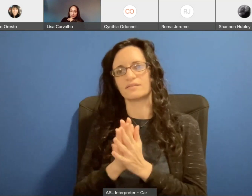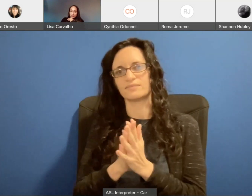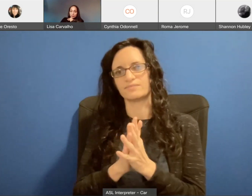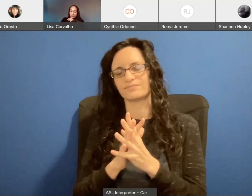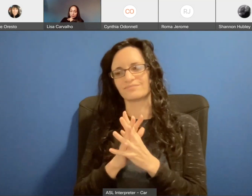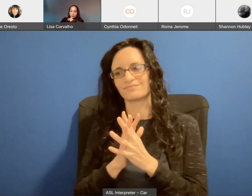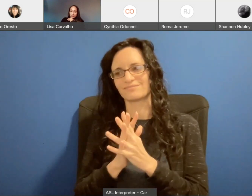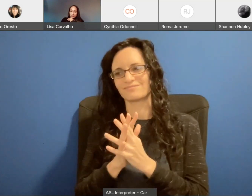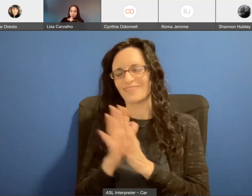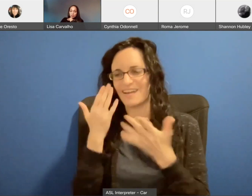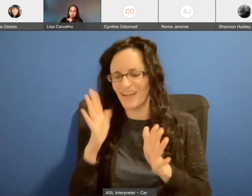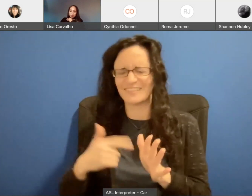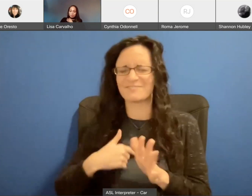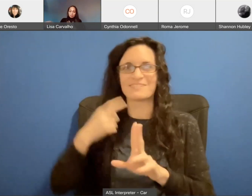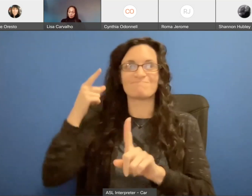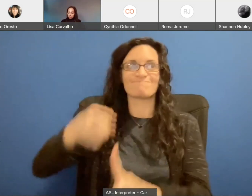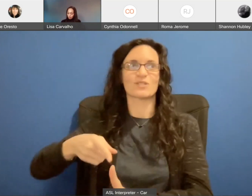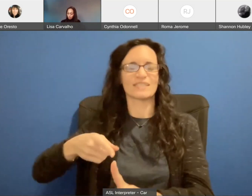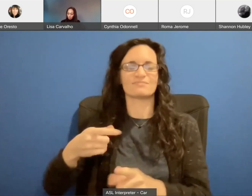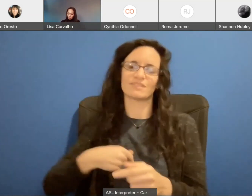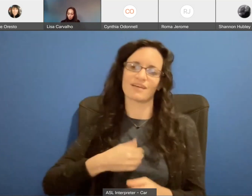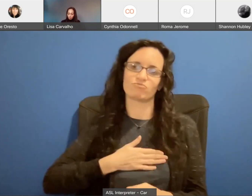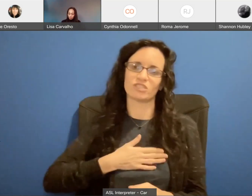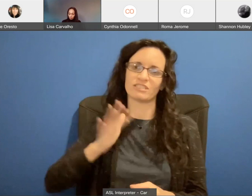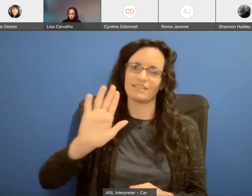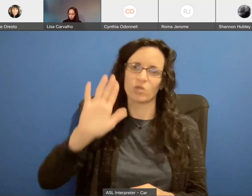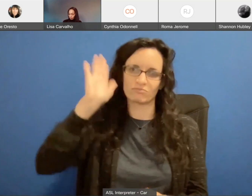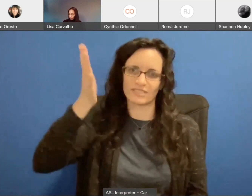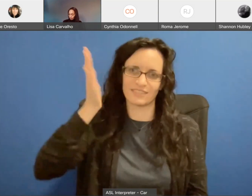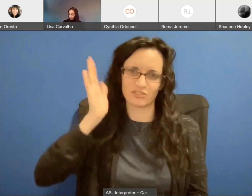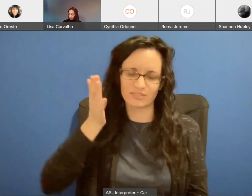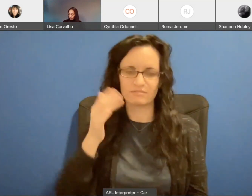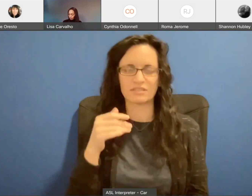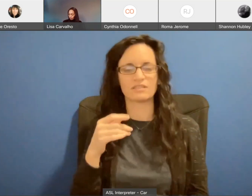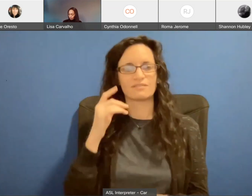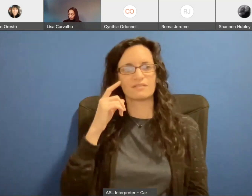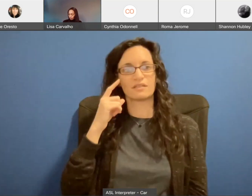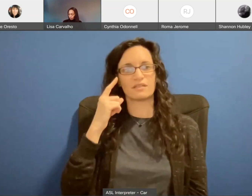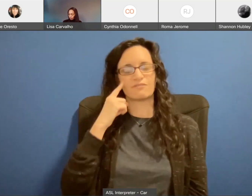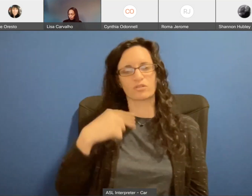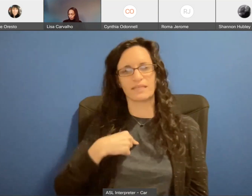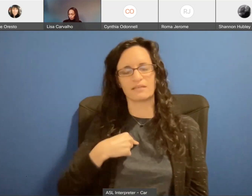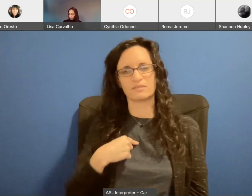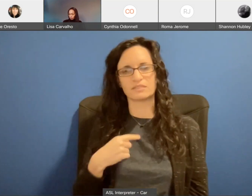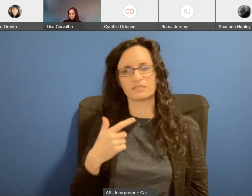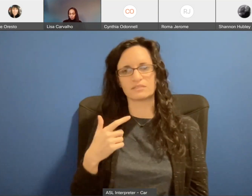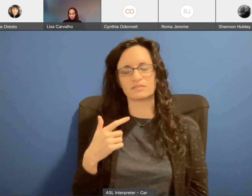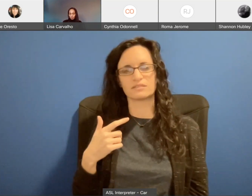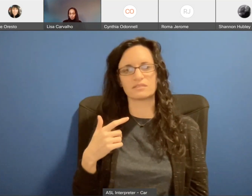I don't know where I was going with this, but I do appreciate the presentation, and I found it refreshing, I